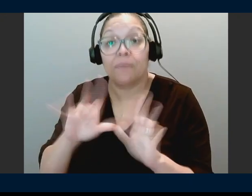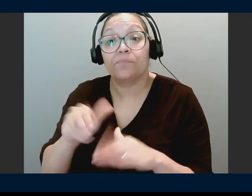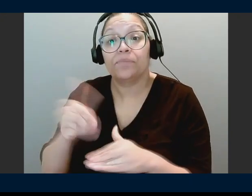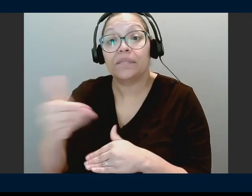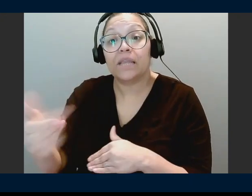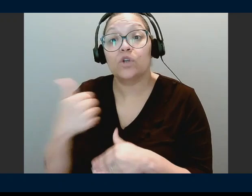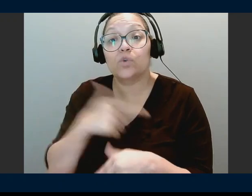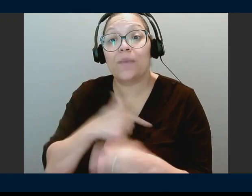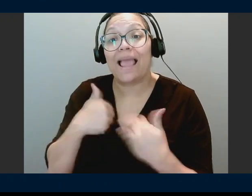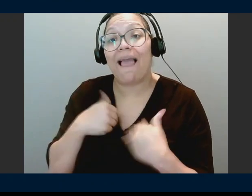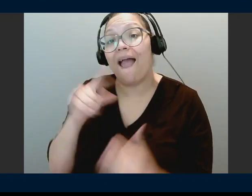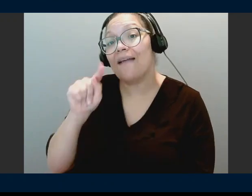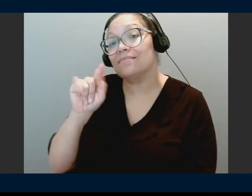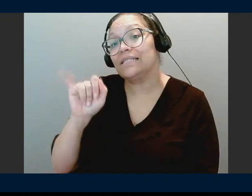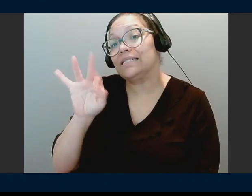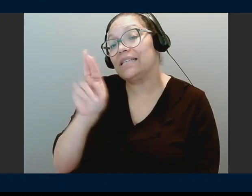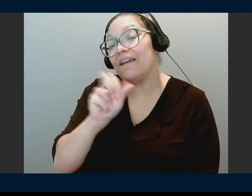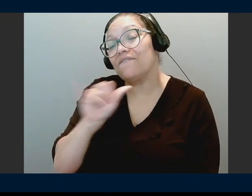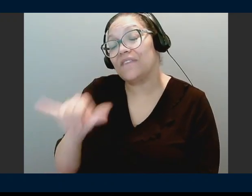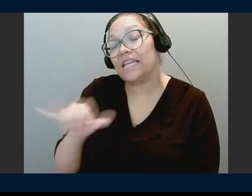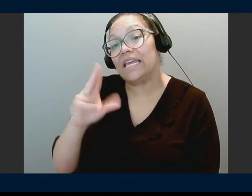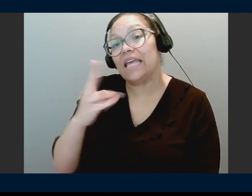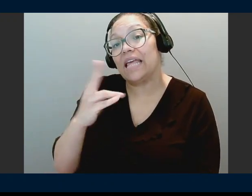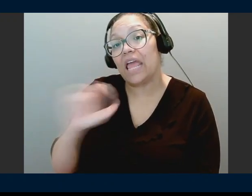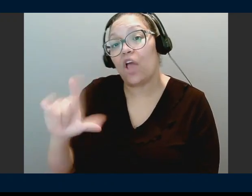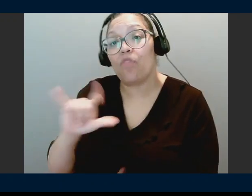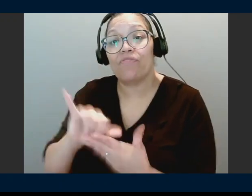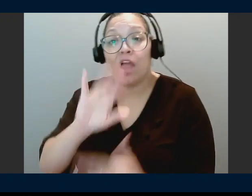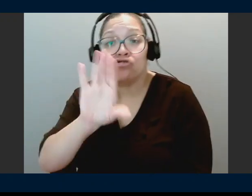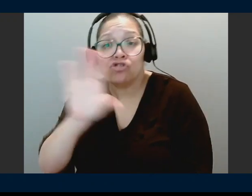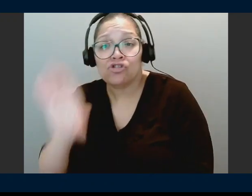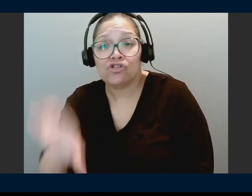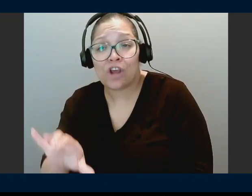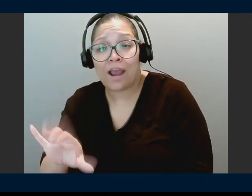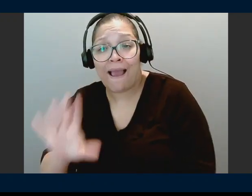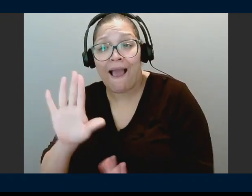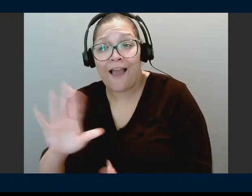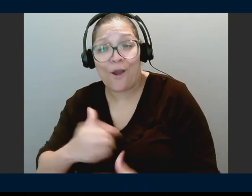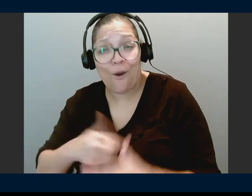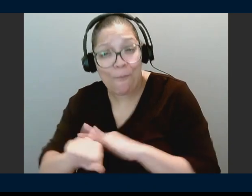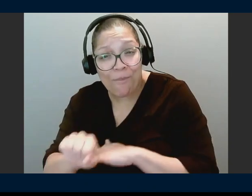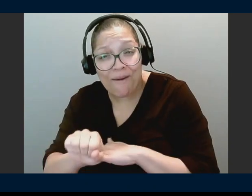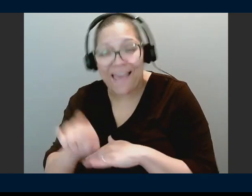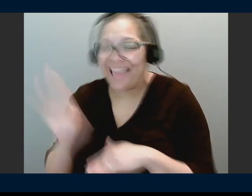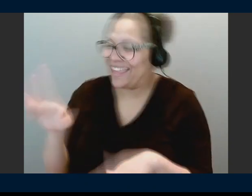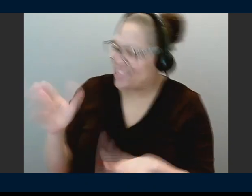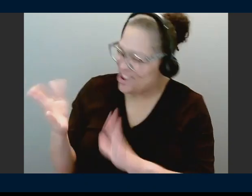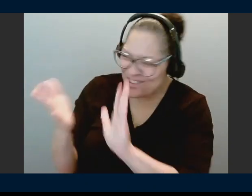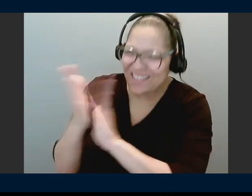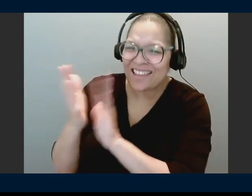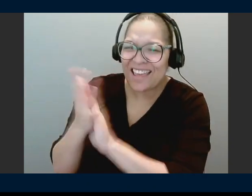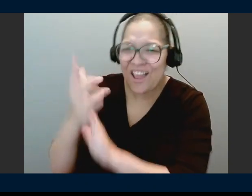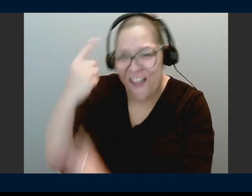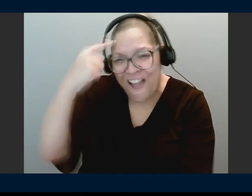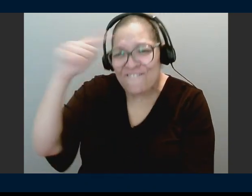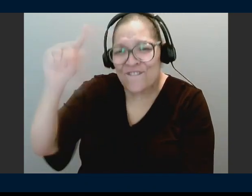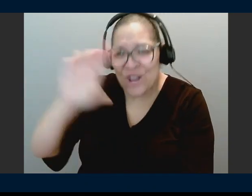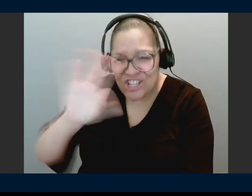have Tiffany Hill, a Chicago native, who serves as the press yeah, give a round of applause for Chicago, right?